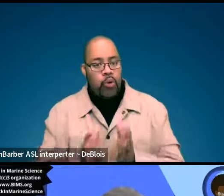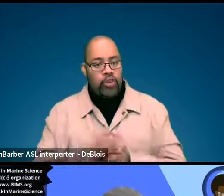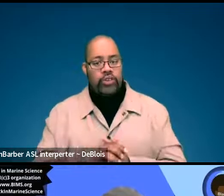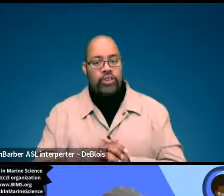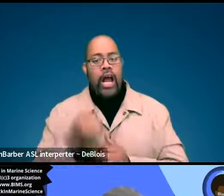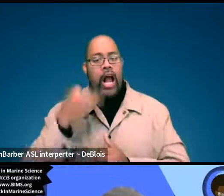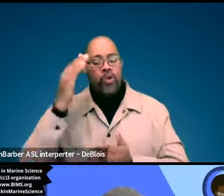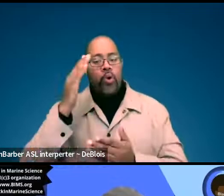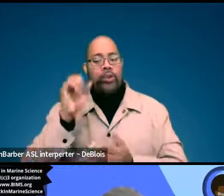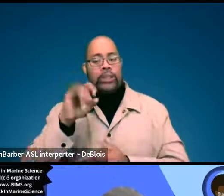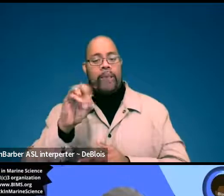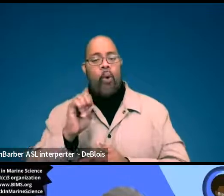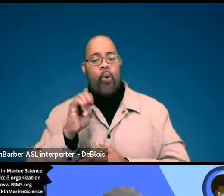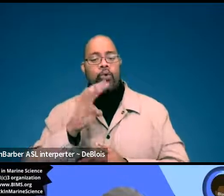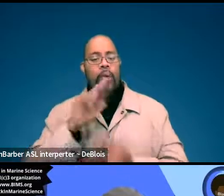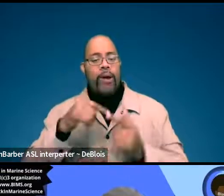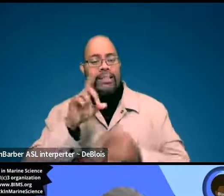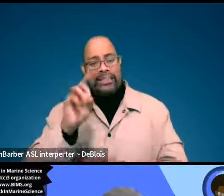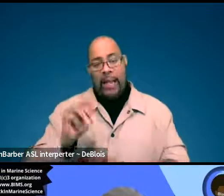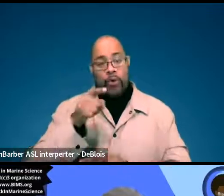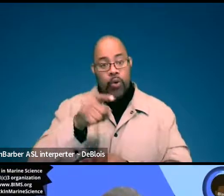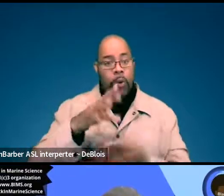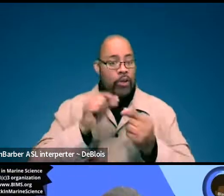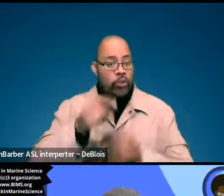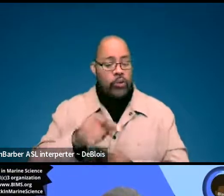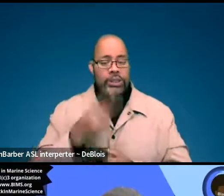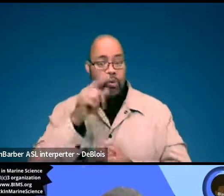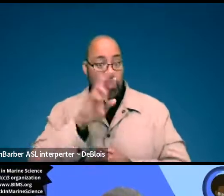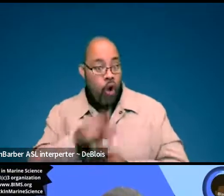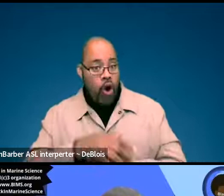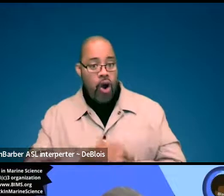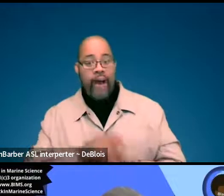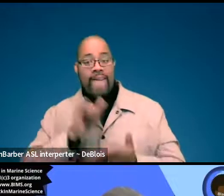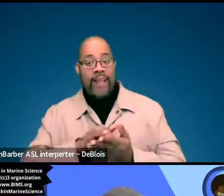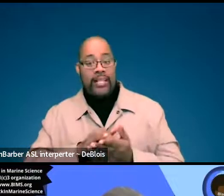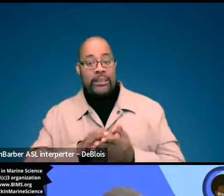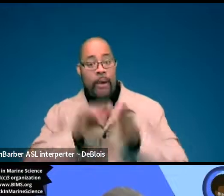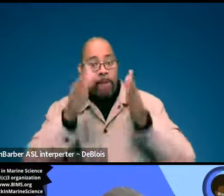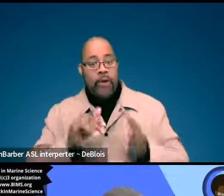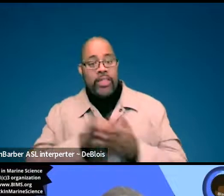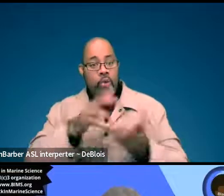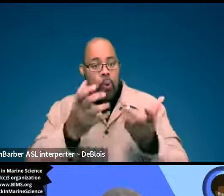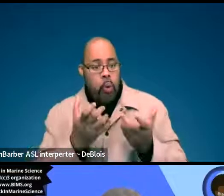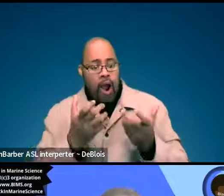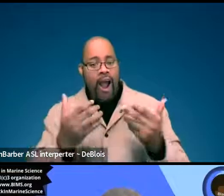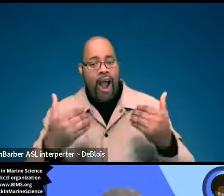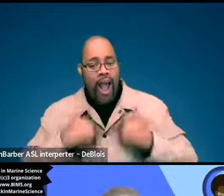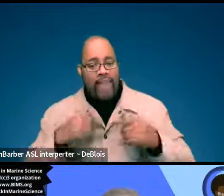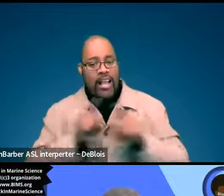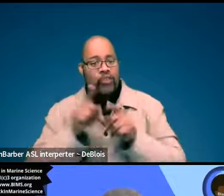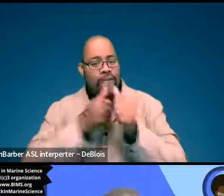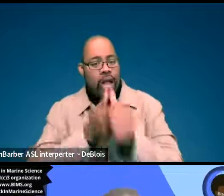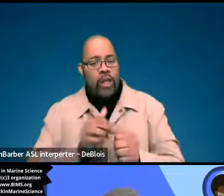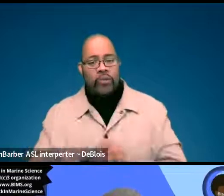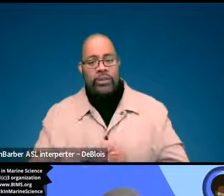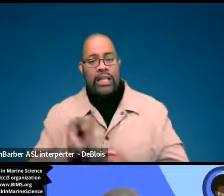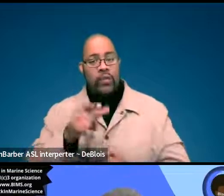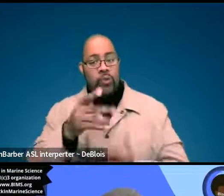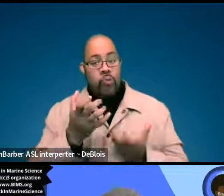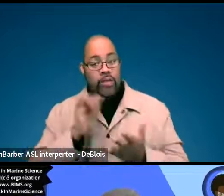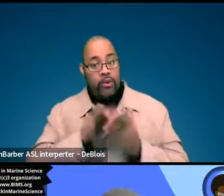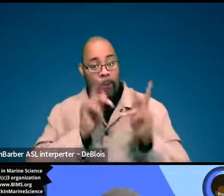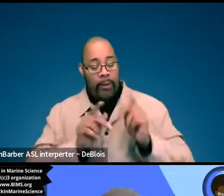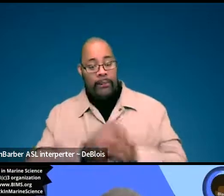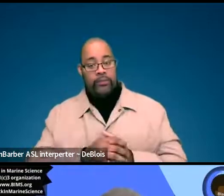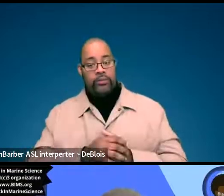So I know Symone talks about like people DMing you, messaging you, seeing where you are. That's the person that you want to have as your follower. Like you want those